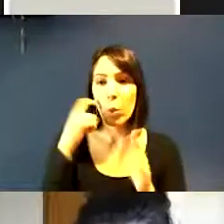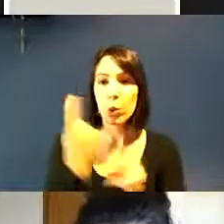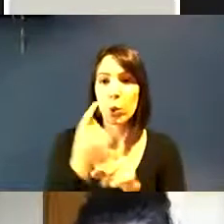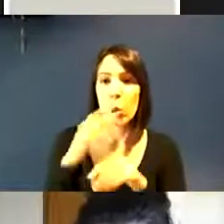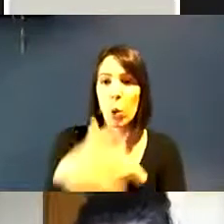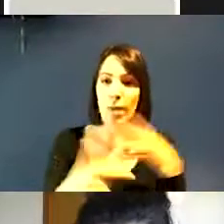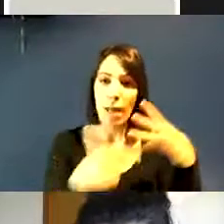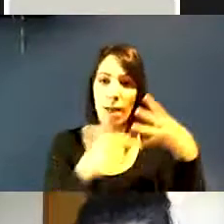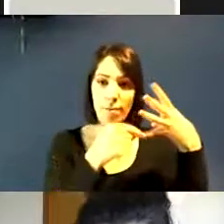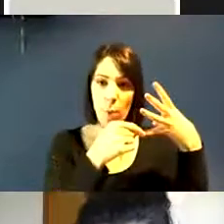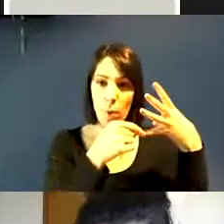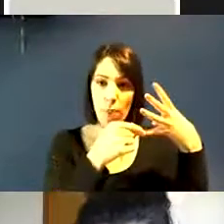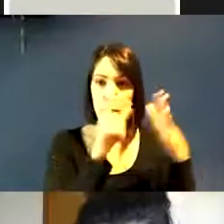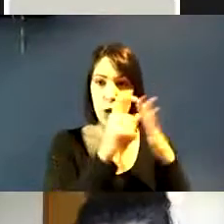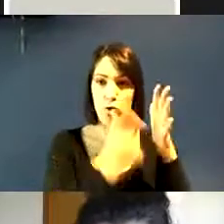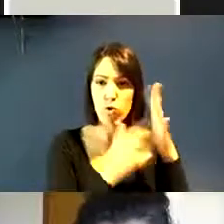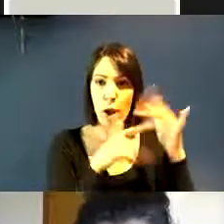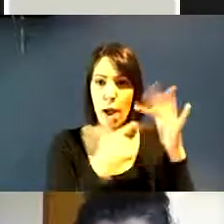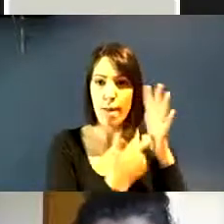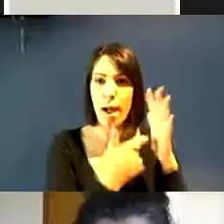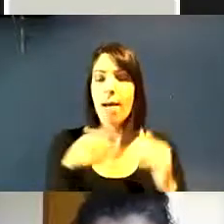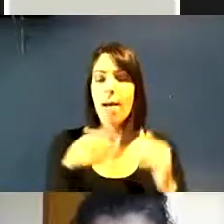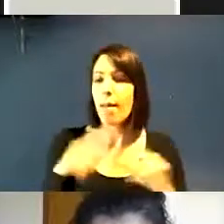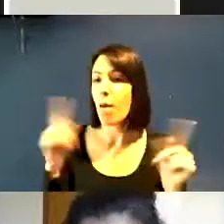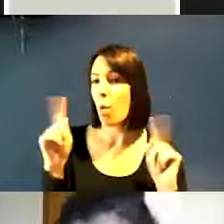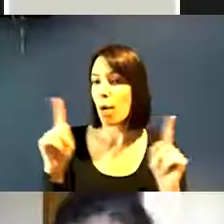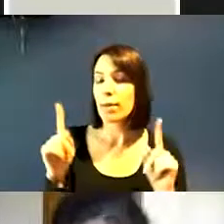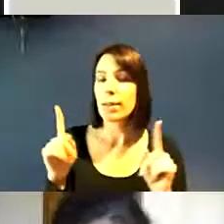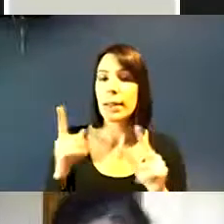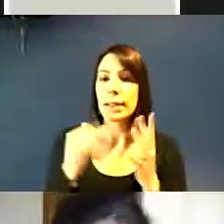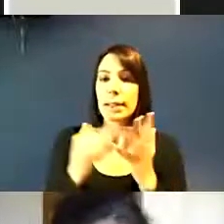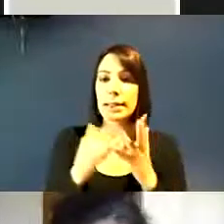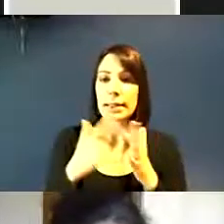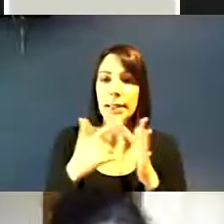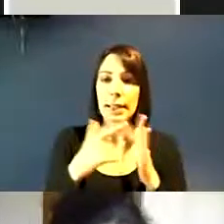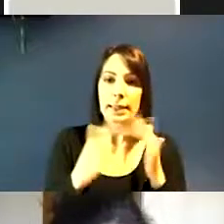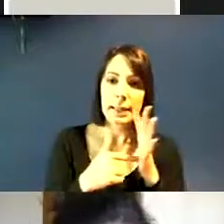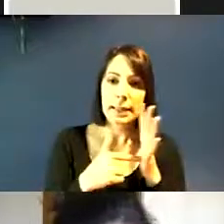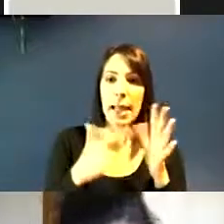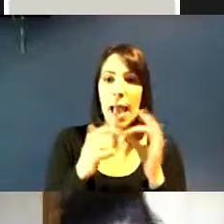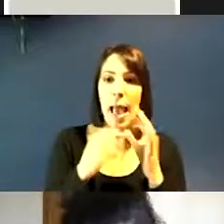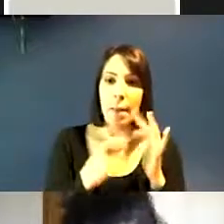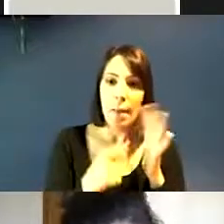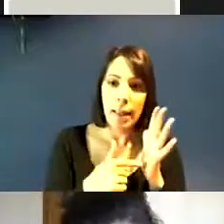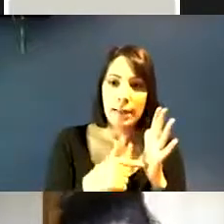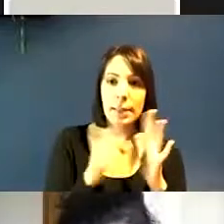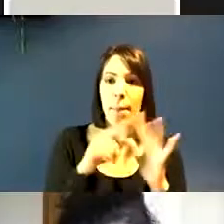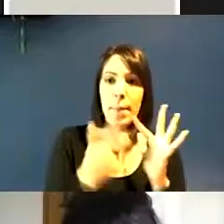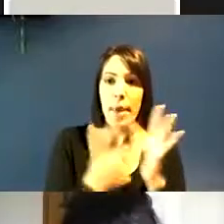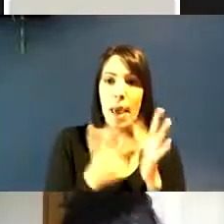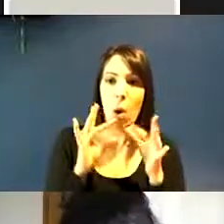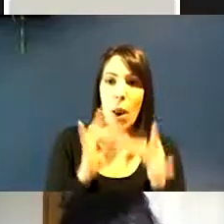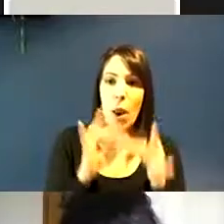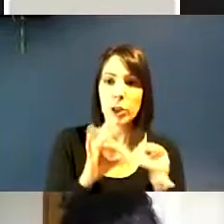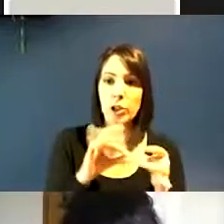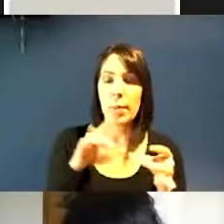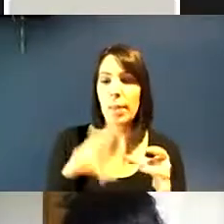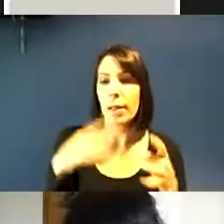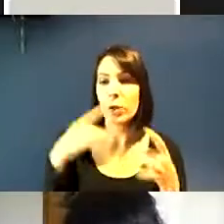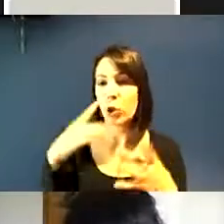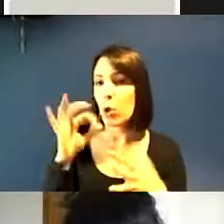driver, which is sexist and ableist peer relations that emphasize aggression and disrespect towards women with